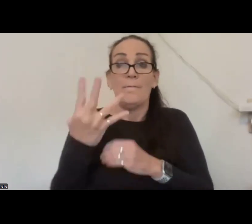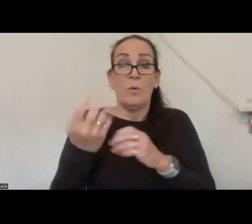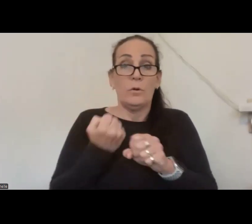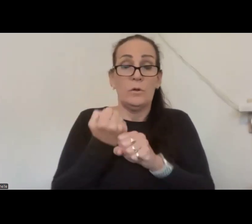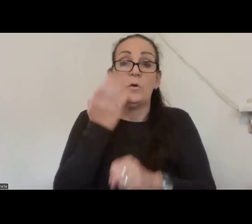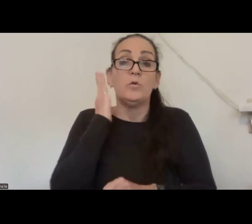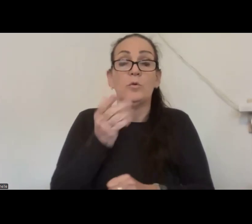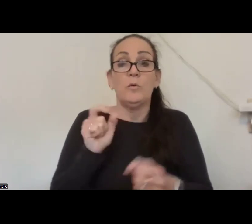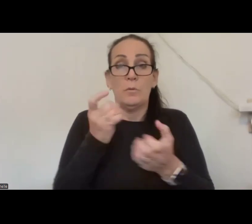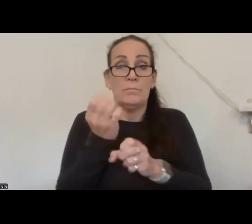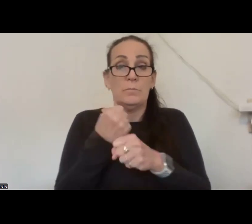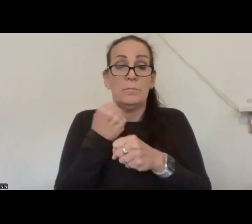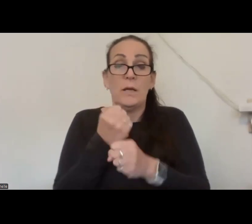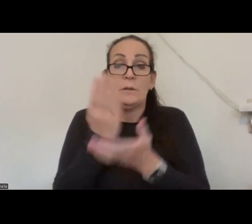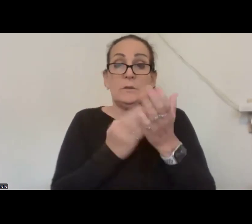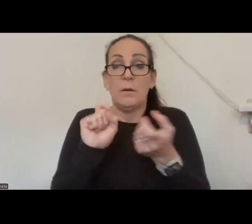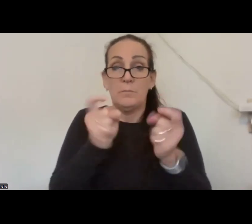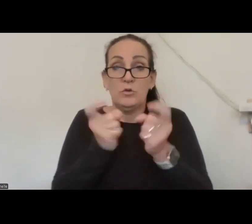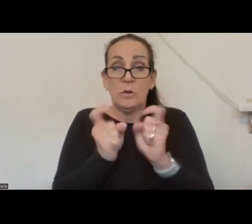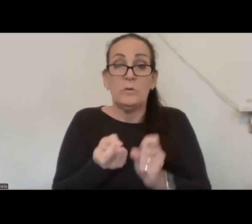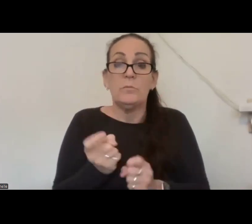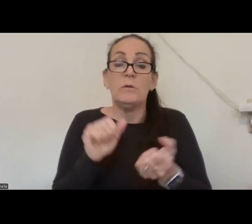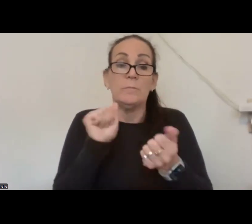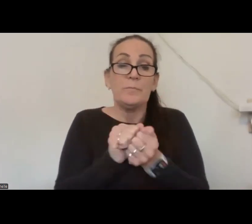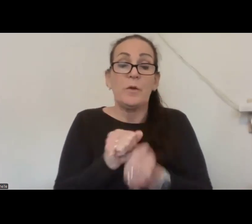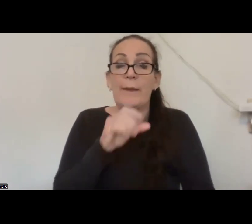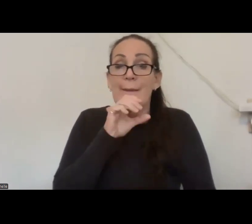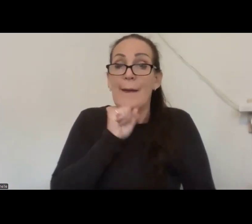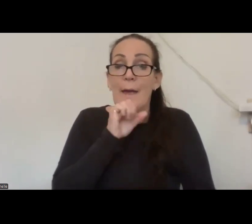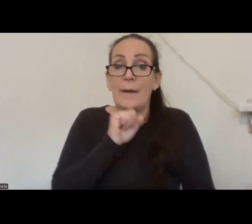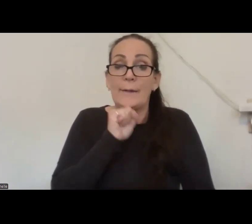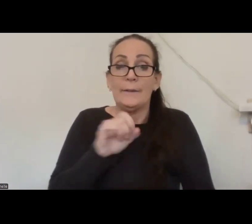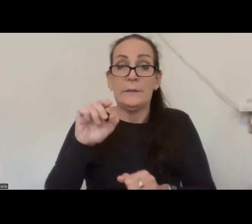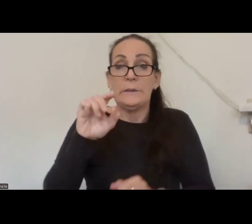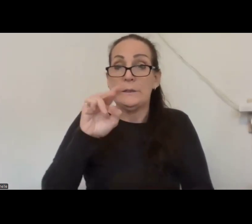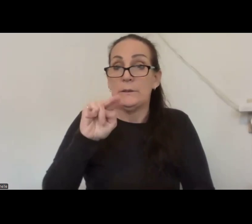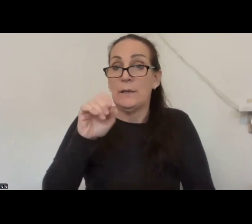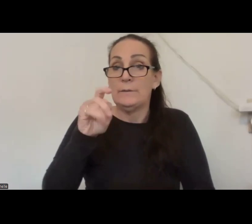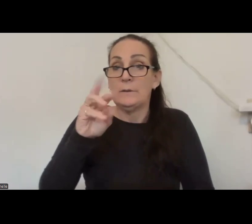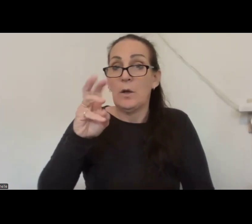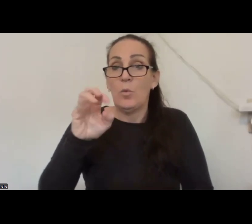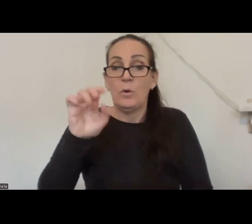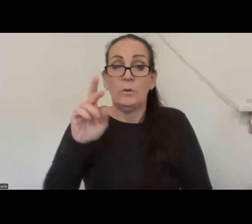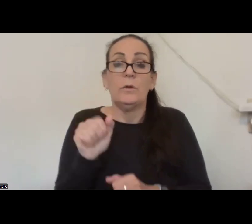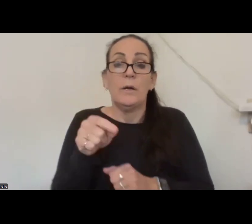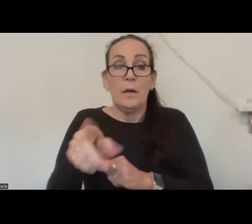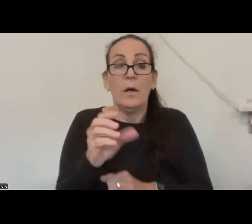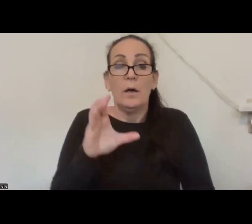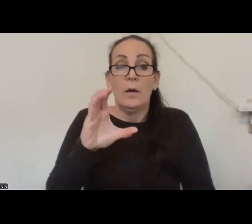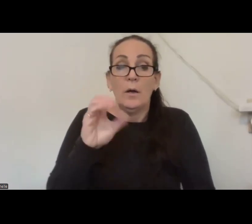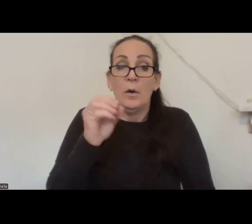Area Agency on Aging network. We're going to really be focusing on core statewide services, the first